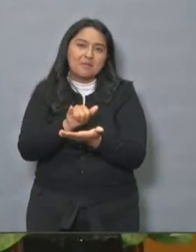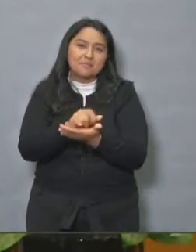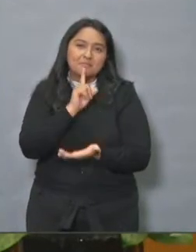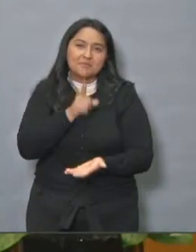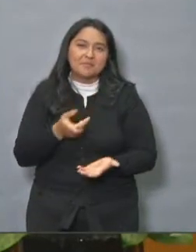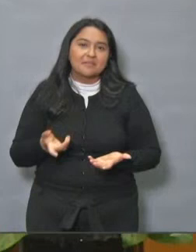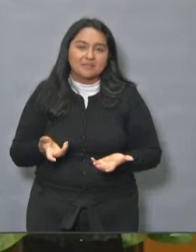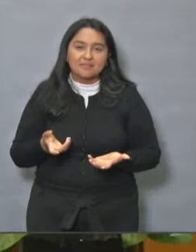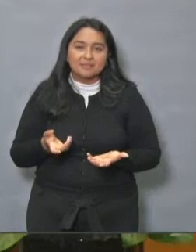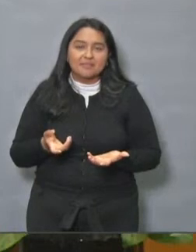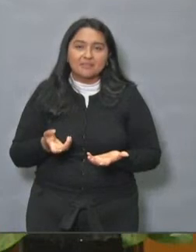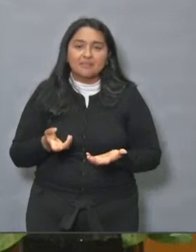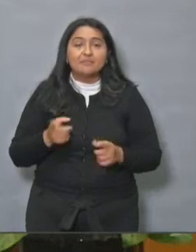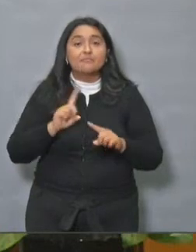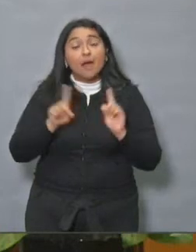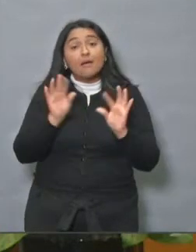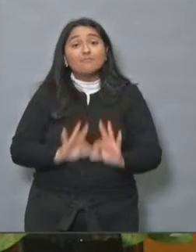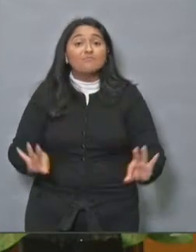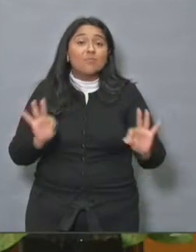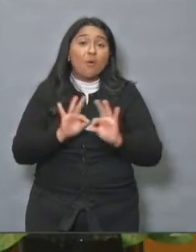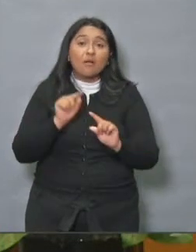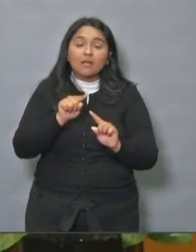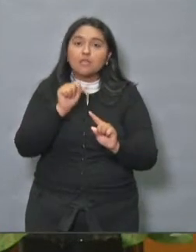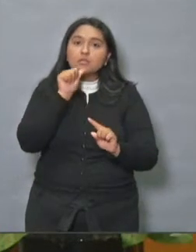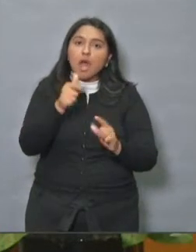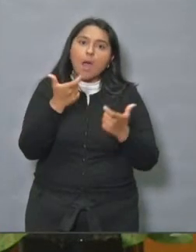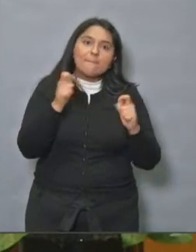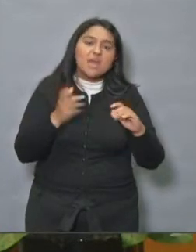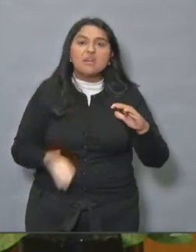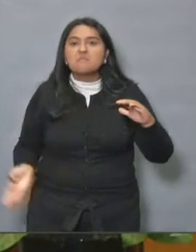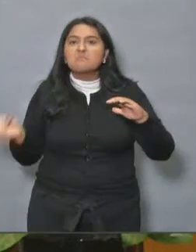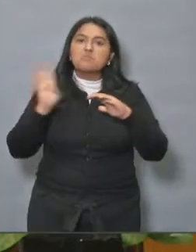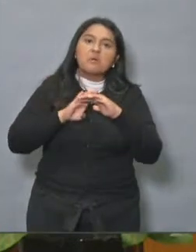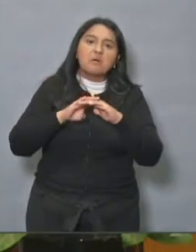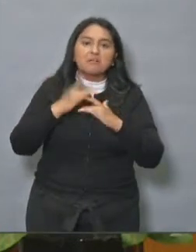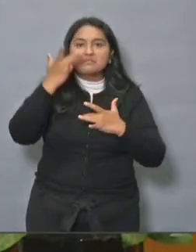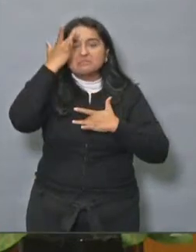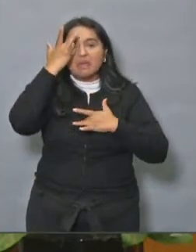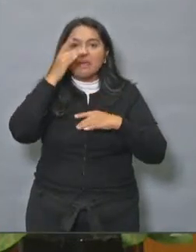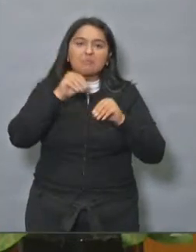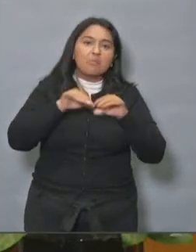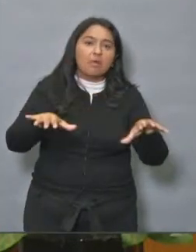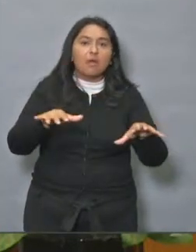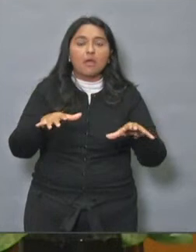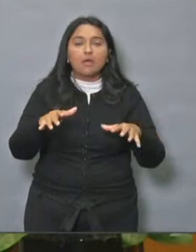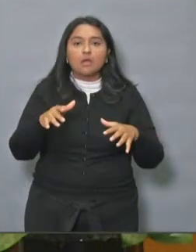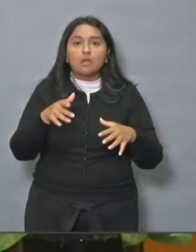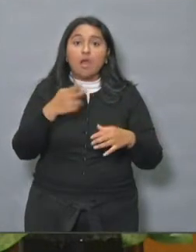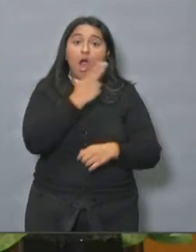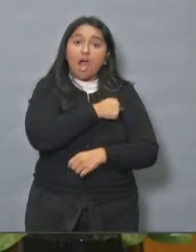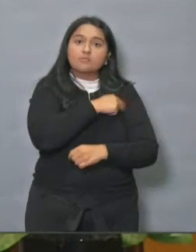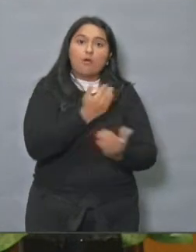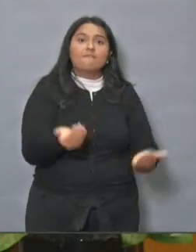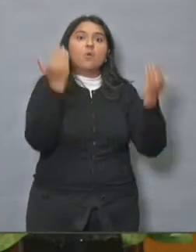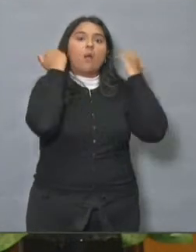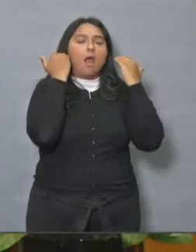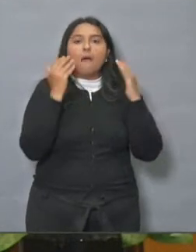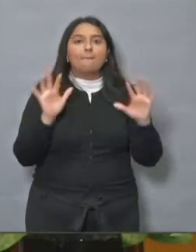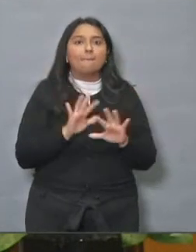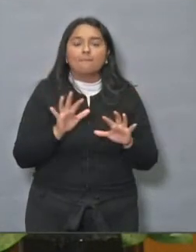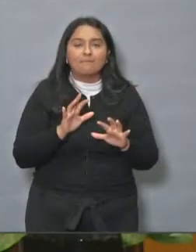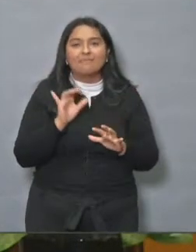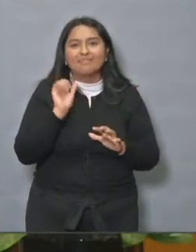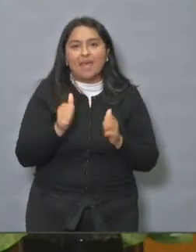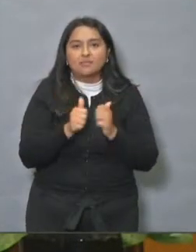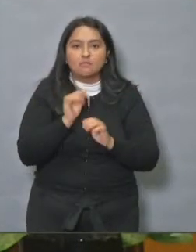is that we don't see such a spike in new cases that it translates into overwhelming the hospital care system. And that's what we're going to be